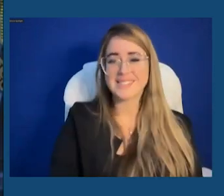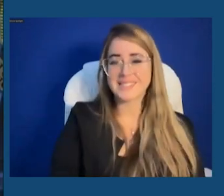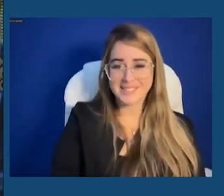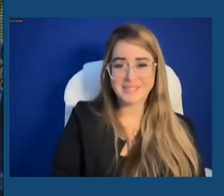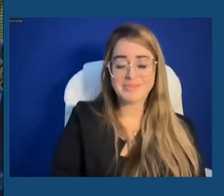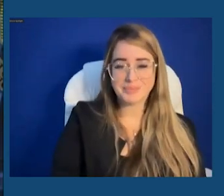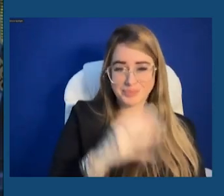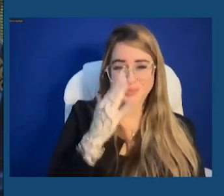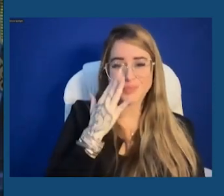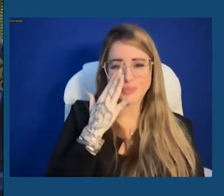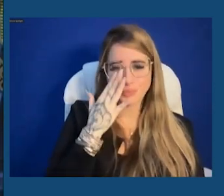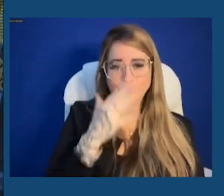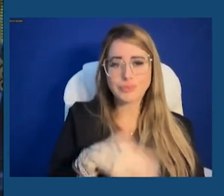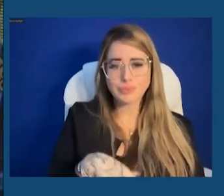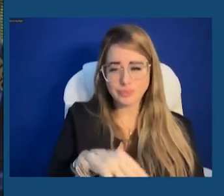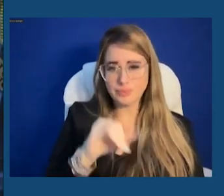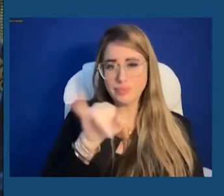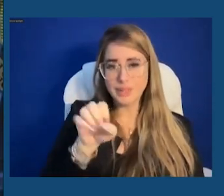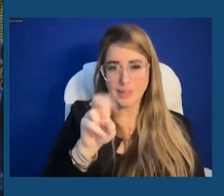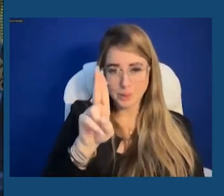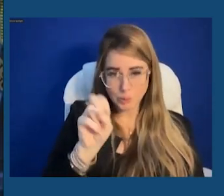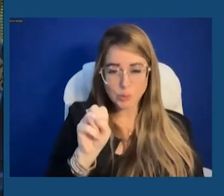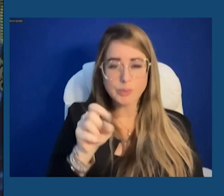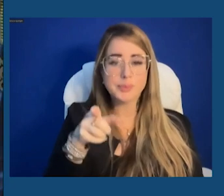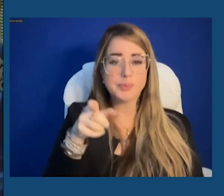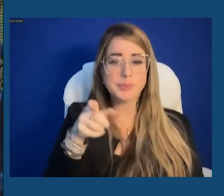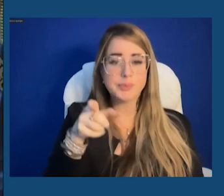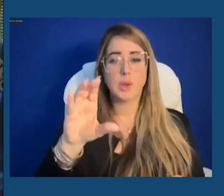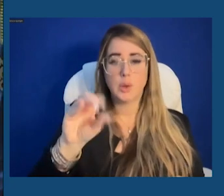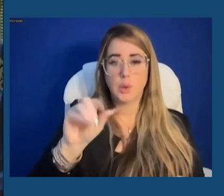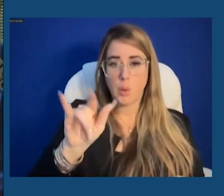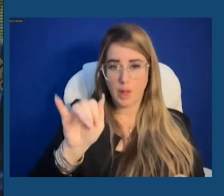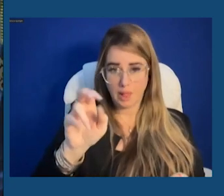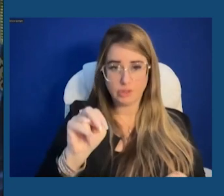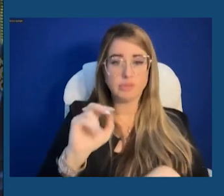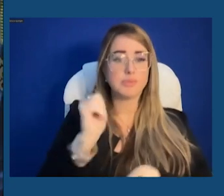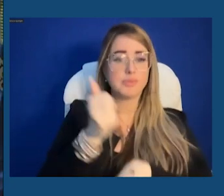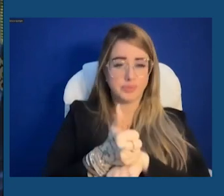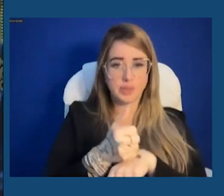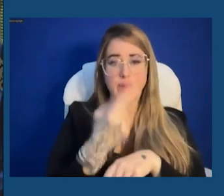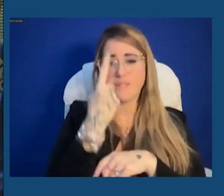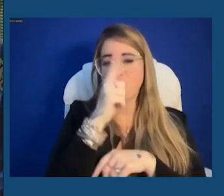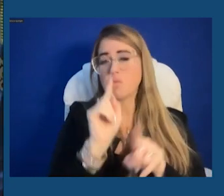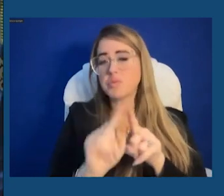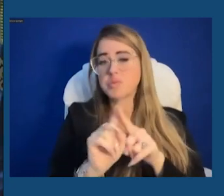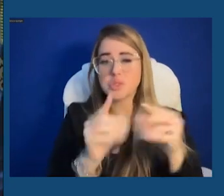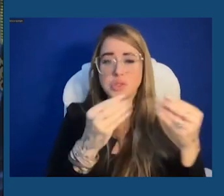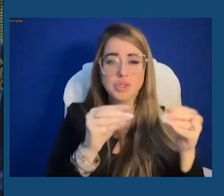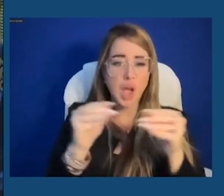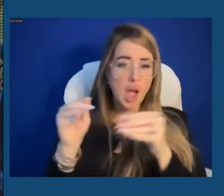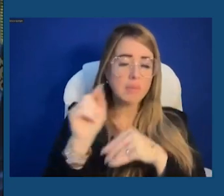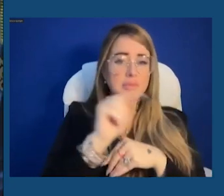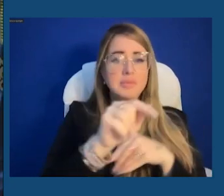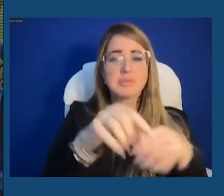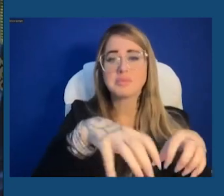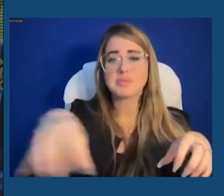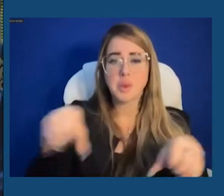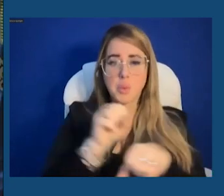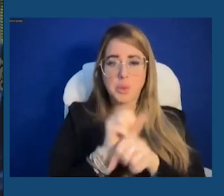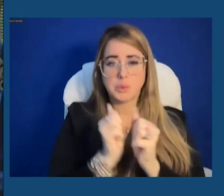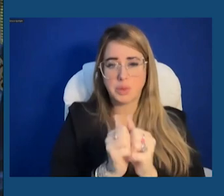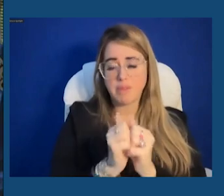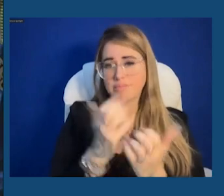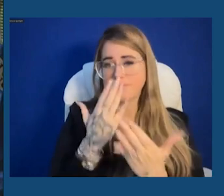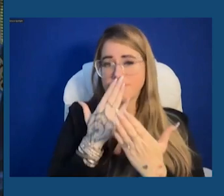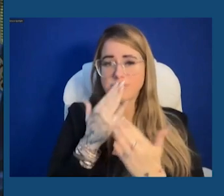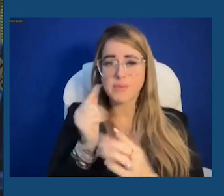Nayeli de Jesus, the coalition, created a coalition of various shops and stores who are working together as well. I want to thank her for her